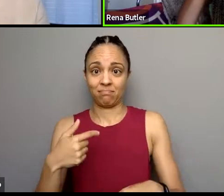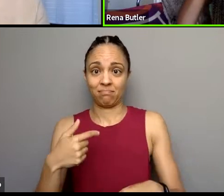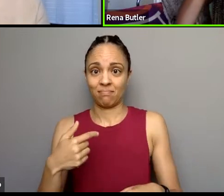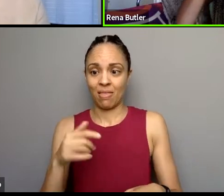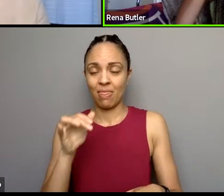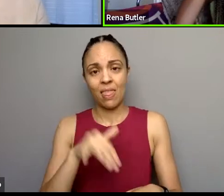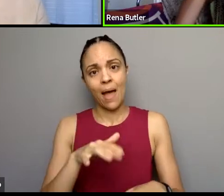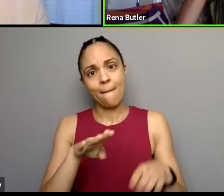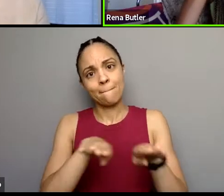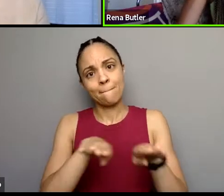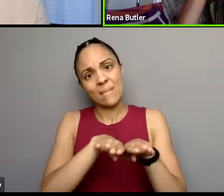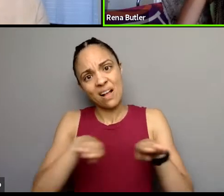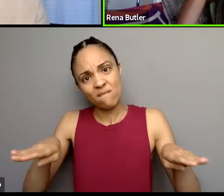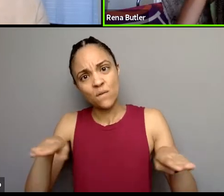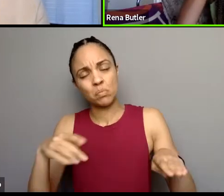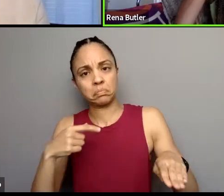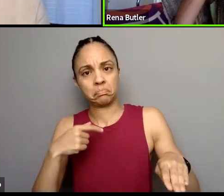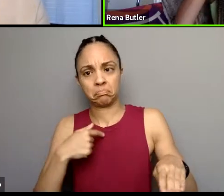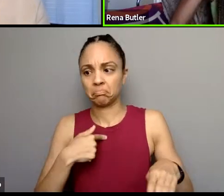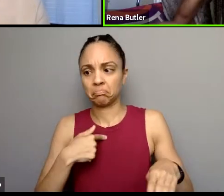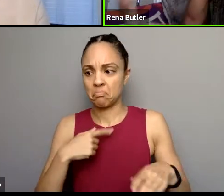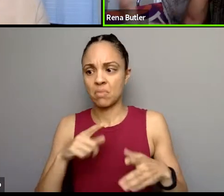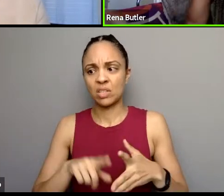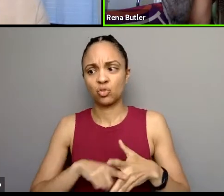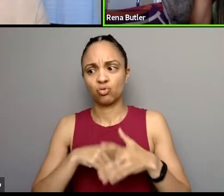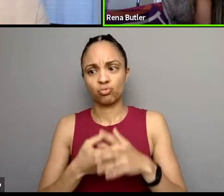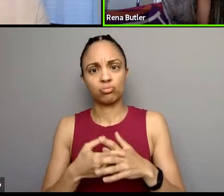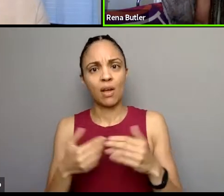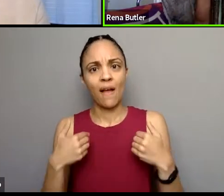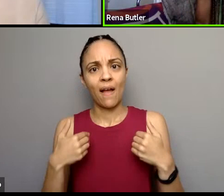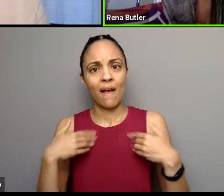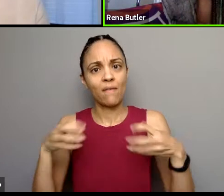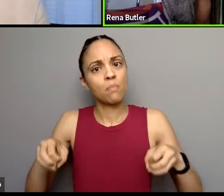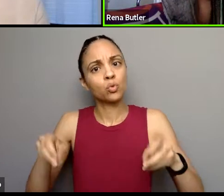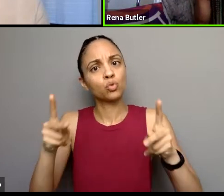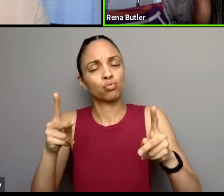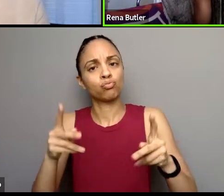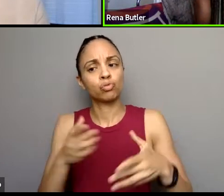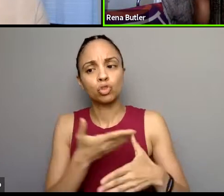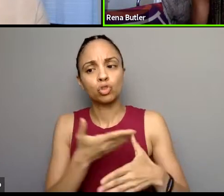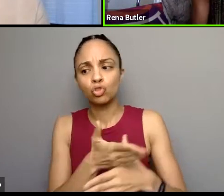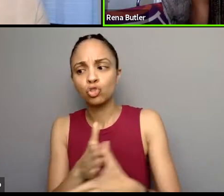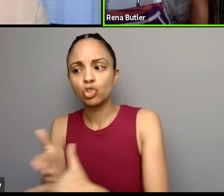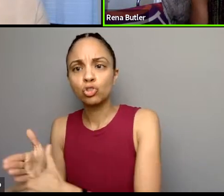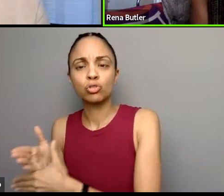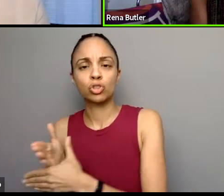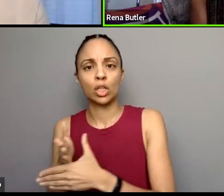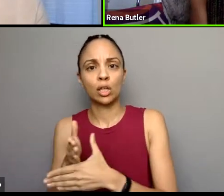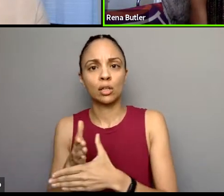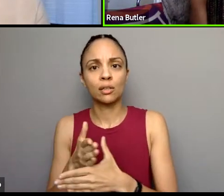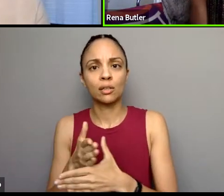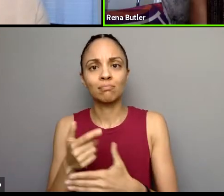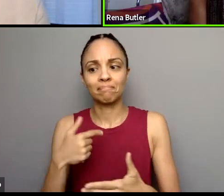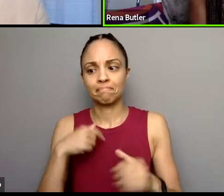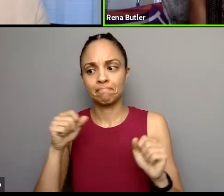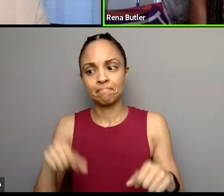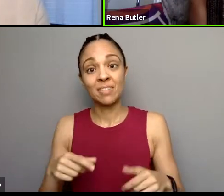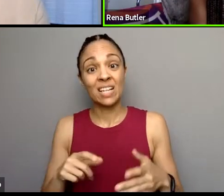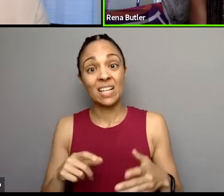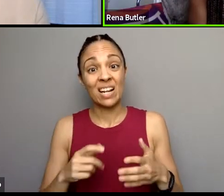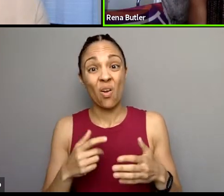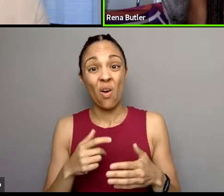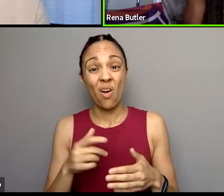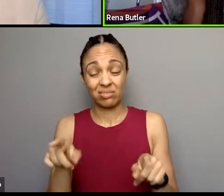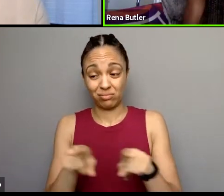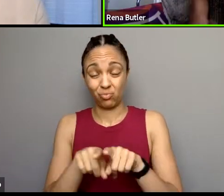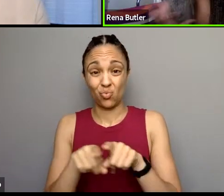to use that and to share that and to hold that with other people and to hold other people up who have experienced something